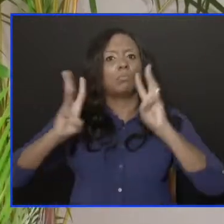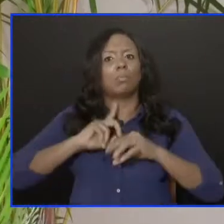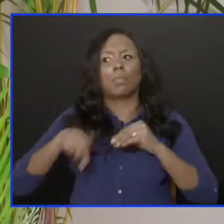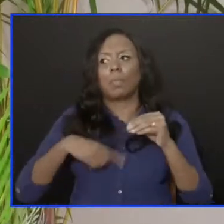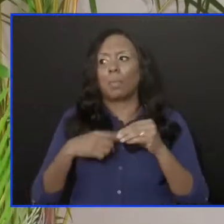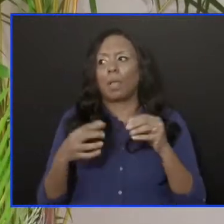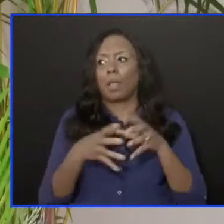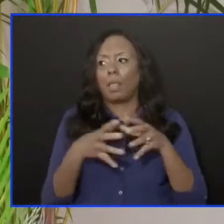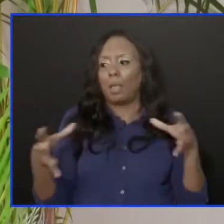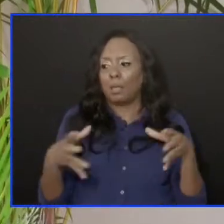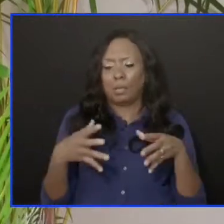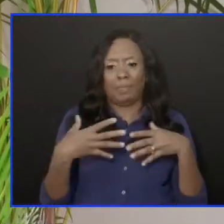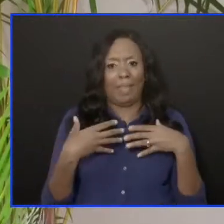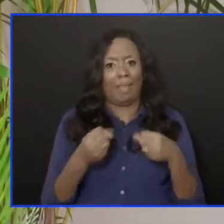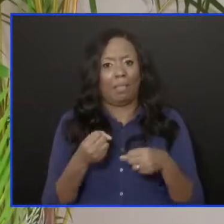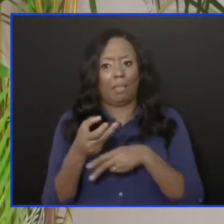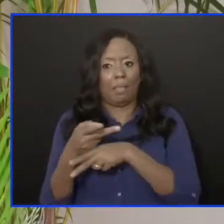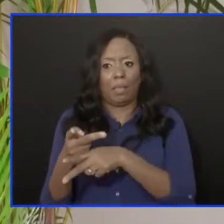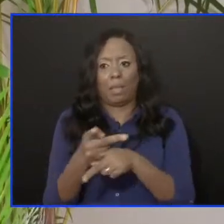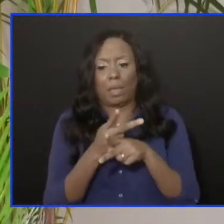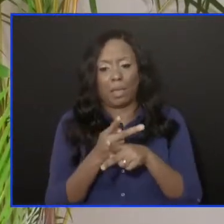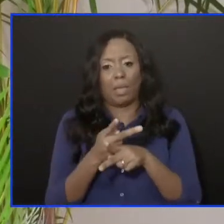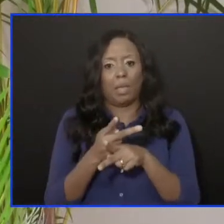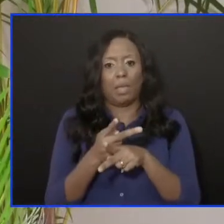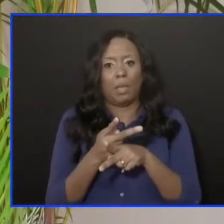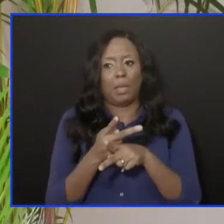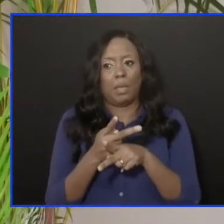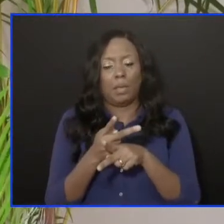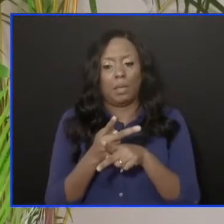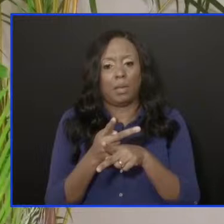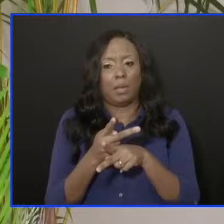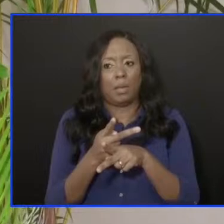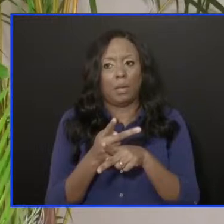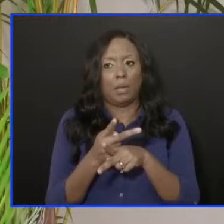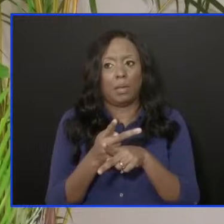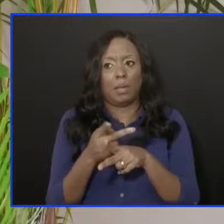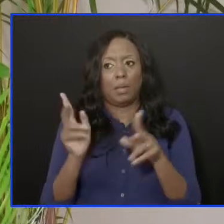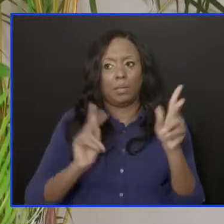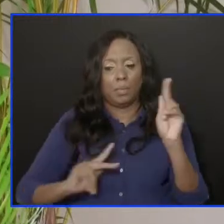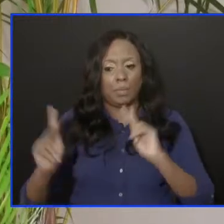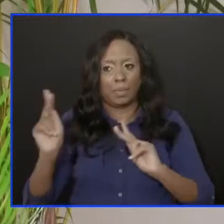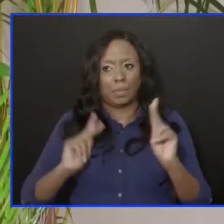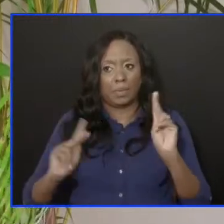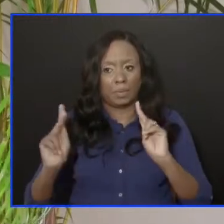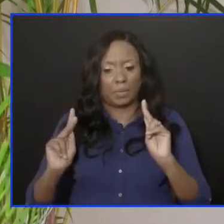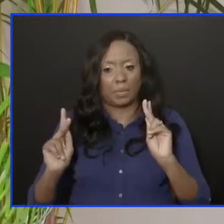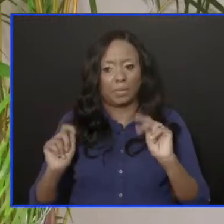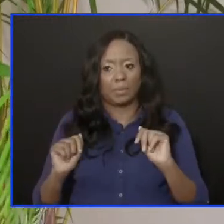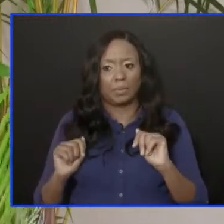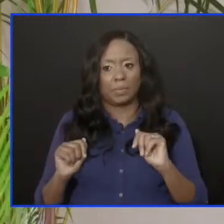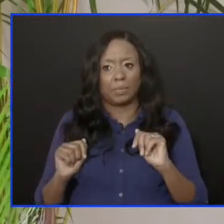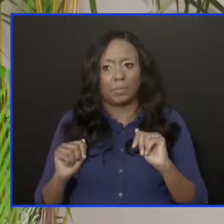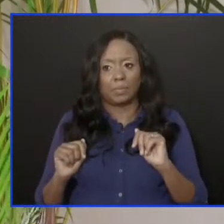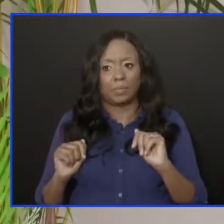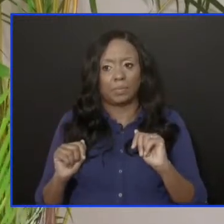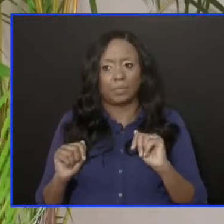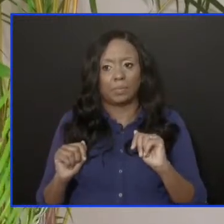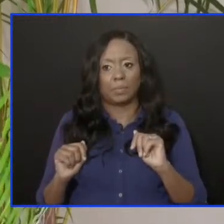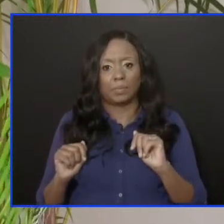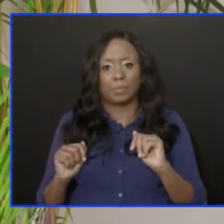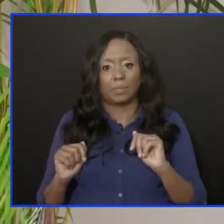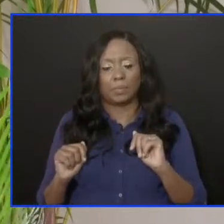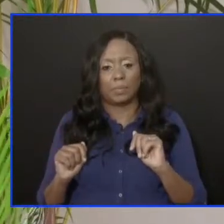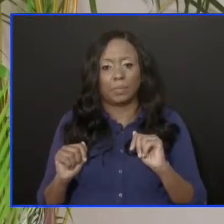providers that the public seek healthcare from, that these persons who are more